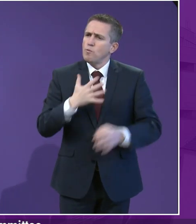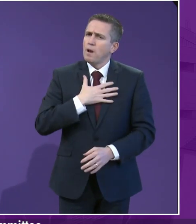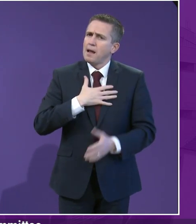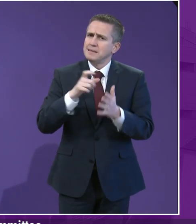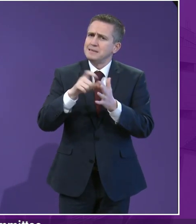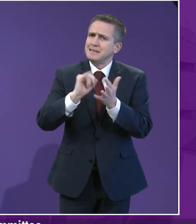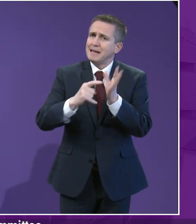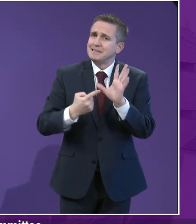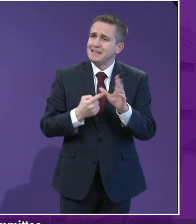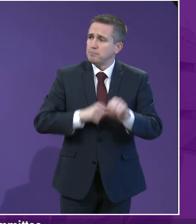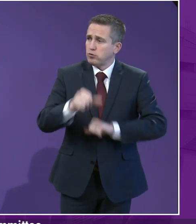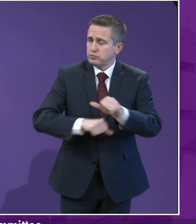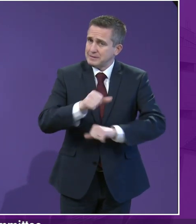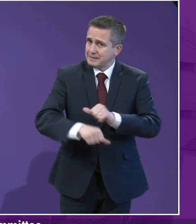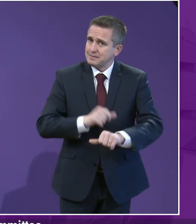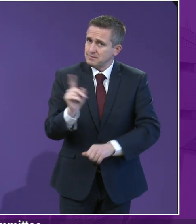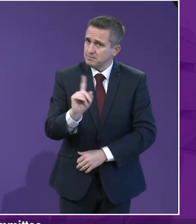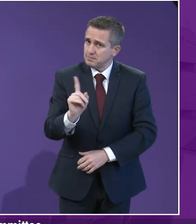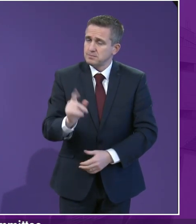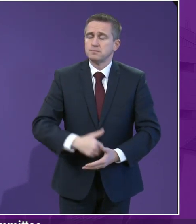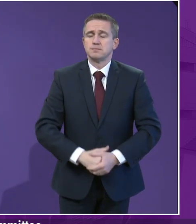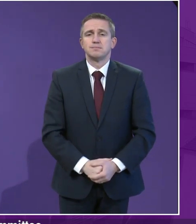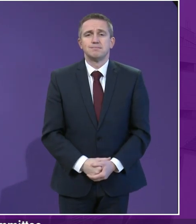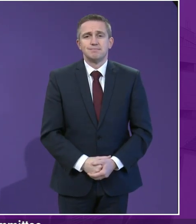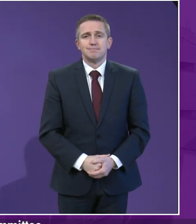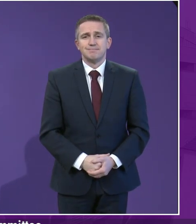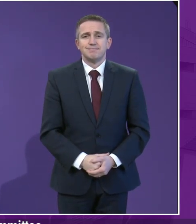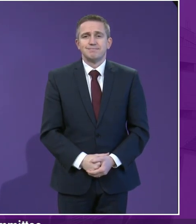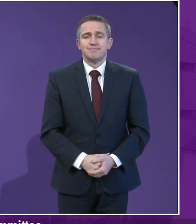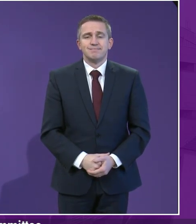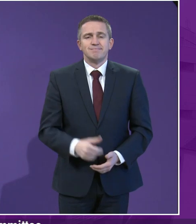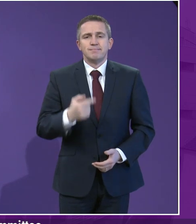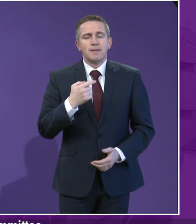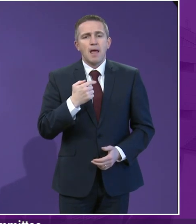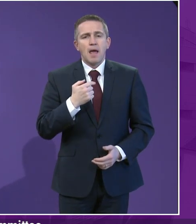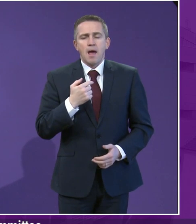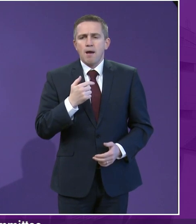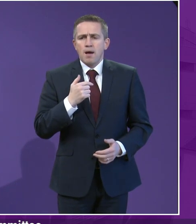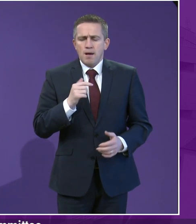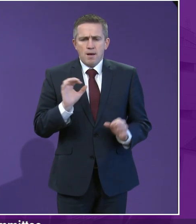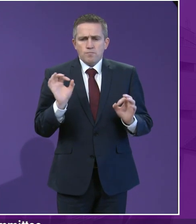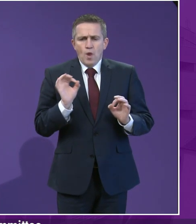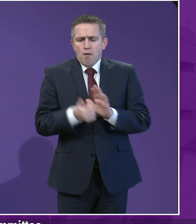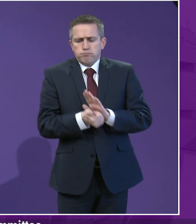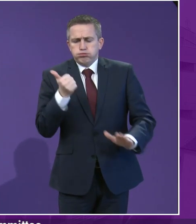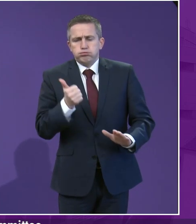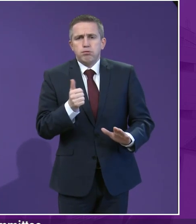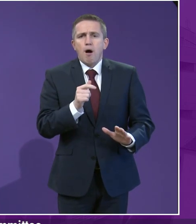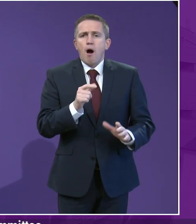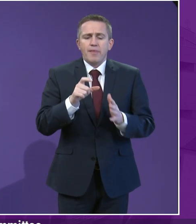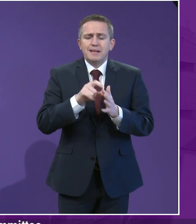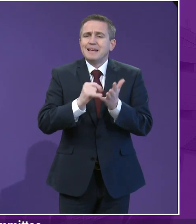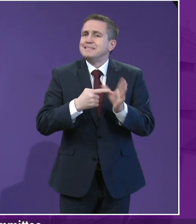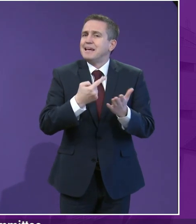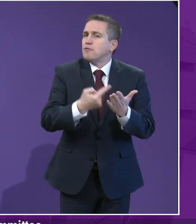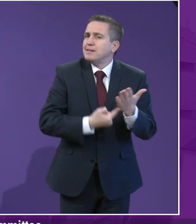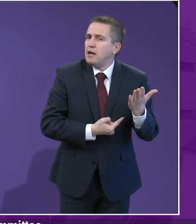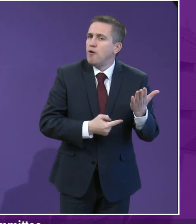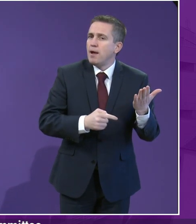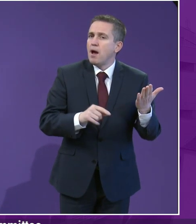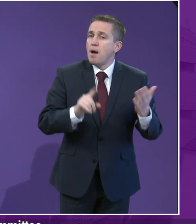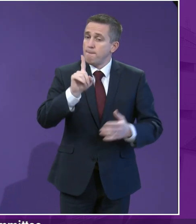anything that universities can do to almost bridge that gap between application and getting the allowance? And are there any